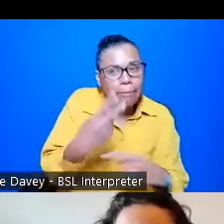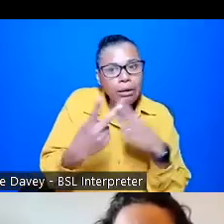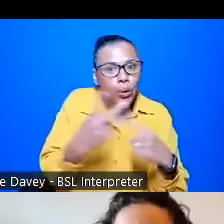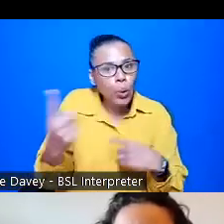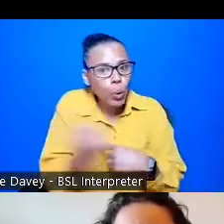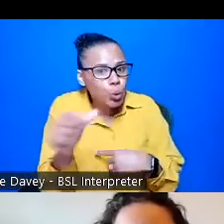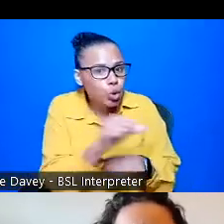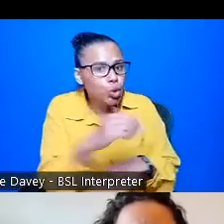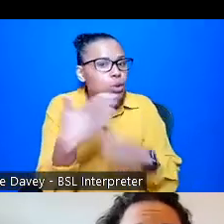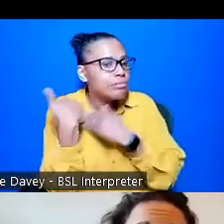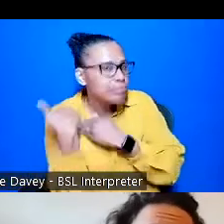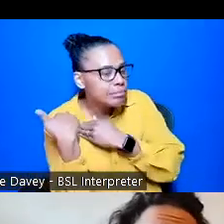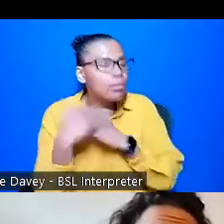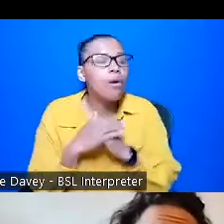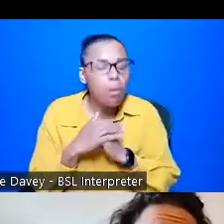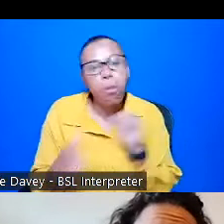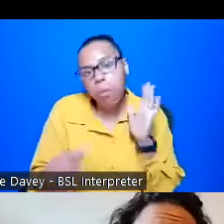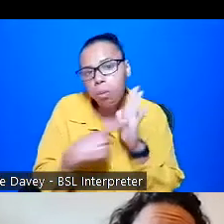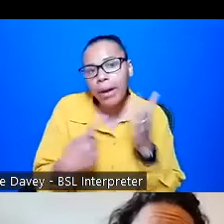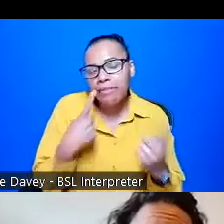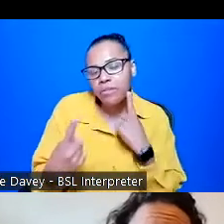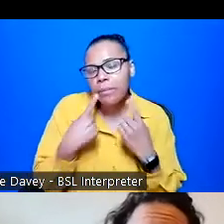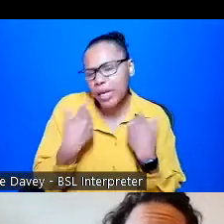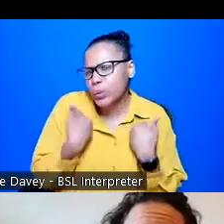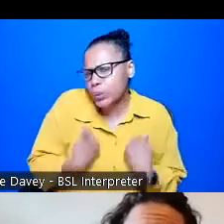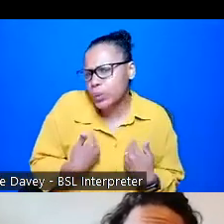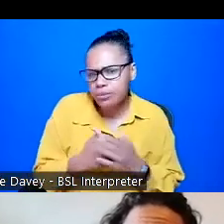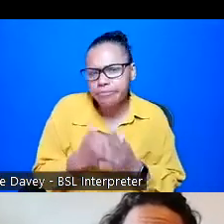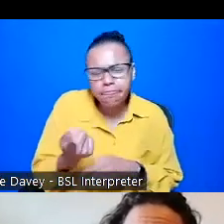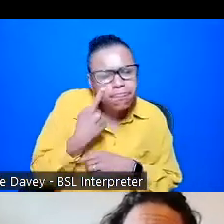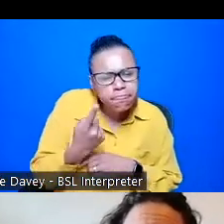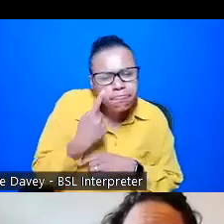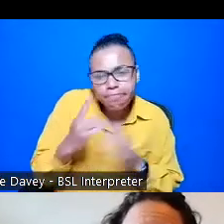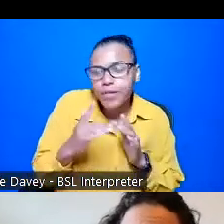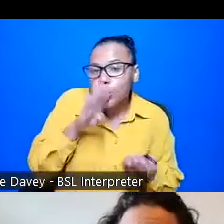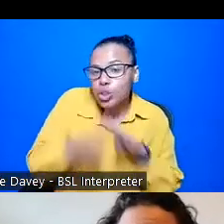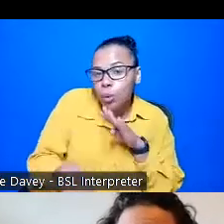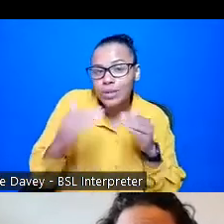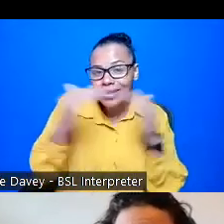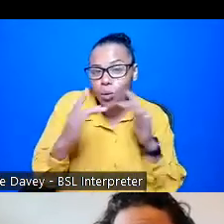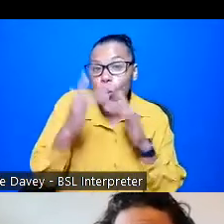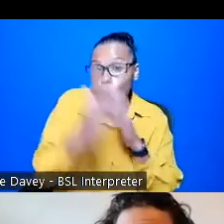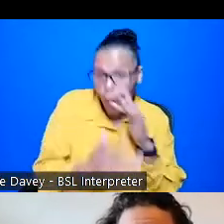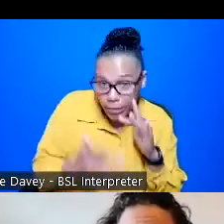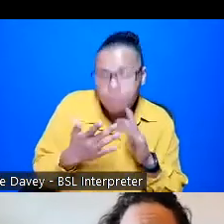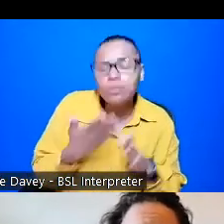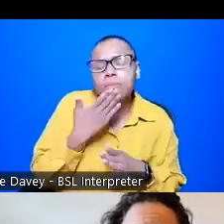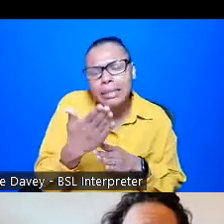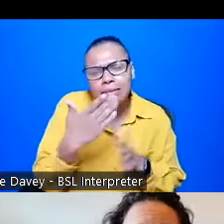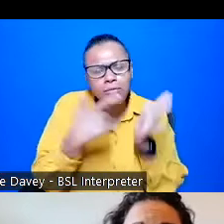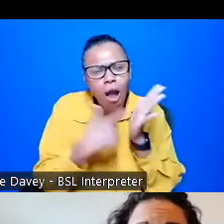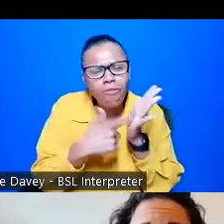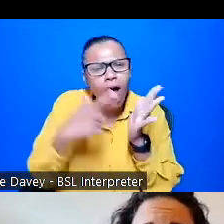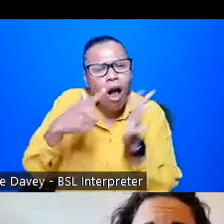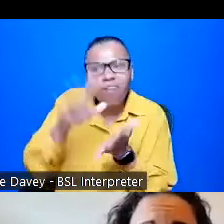key information there. I'd encourage you to go to the Sporting Equals website and download the Race Representation Index